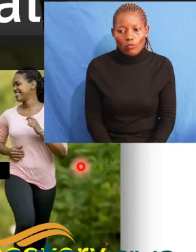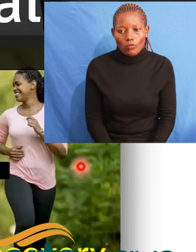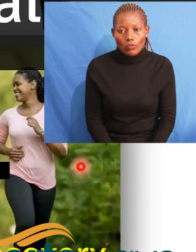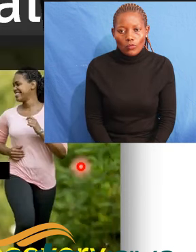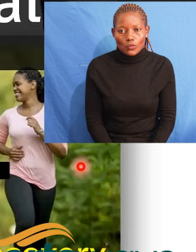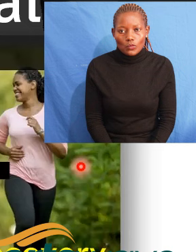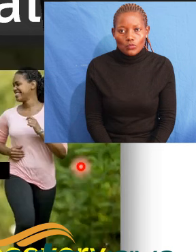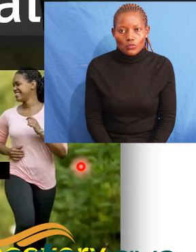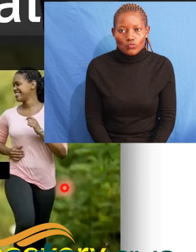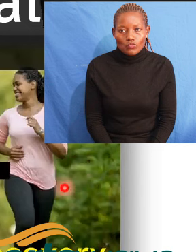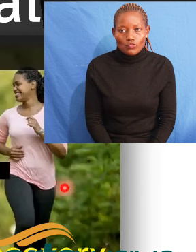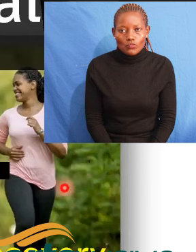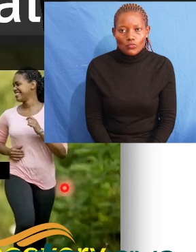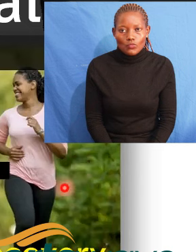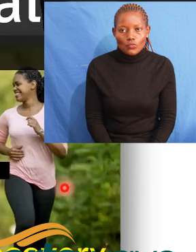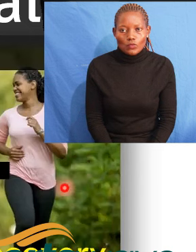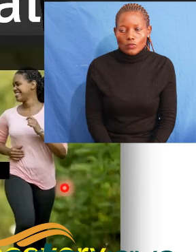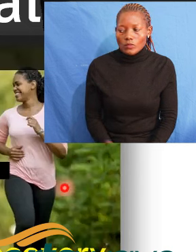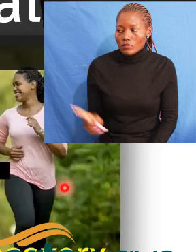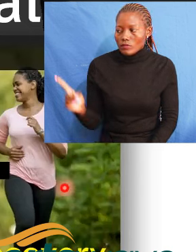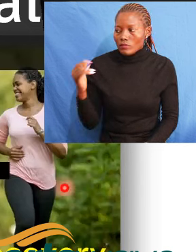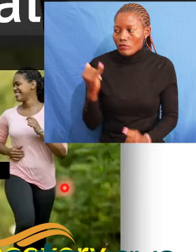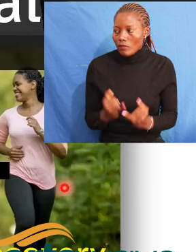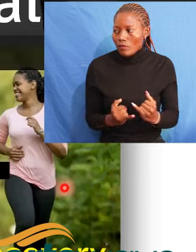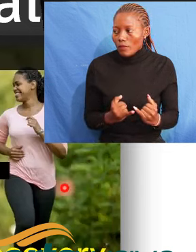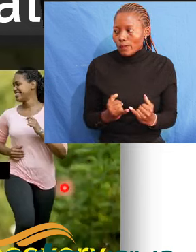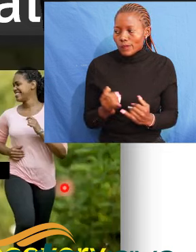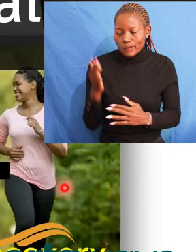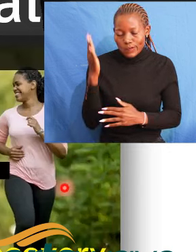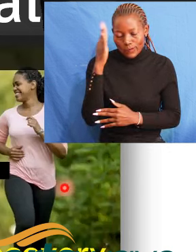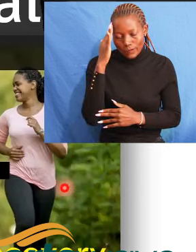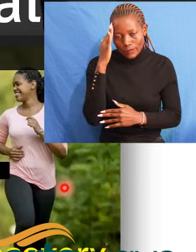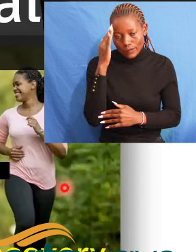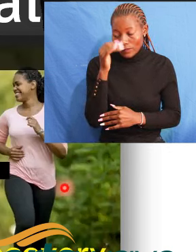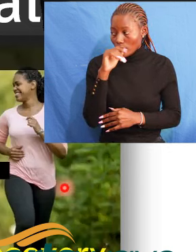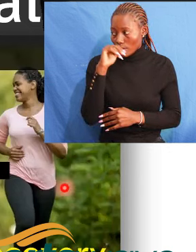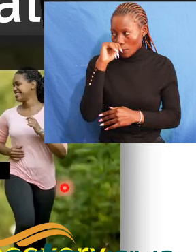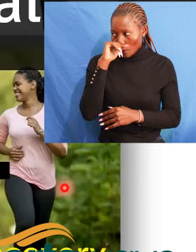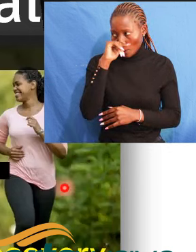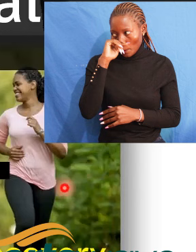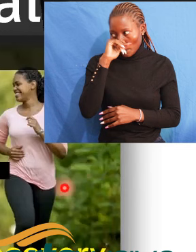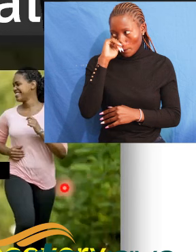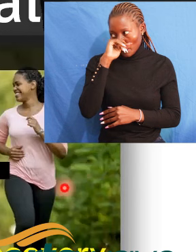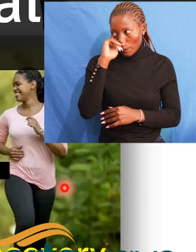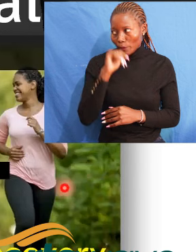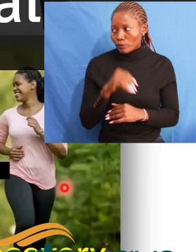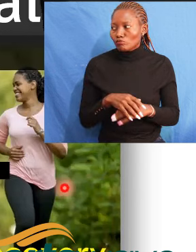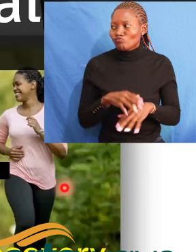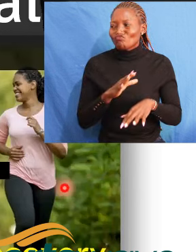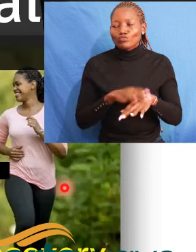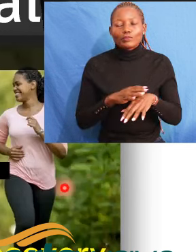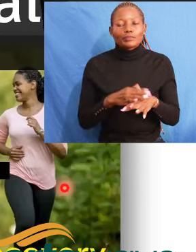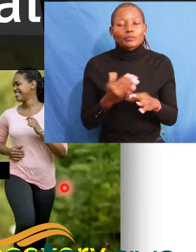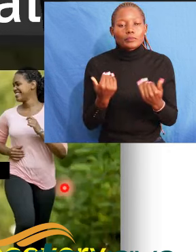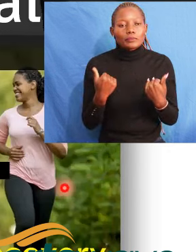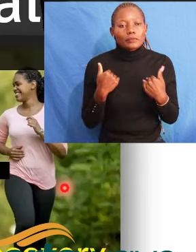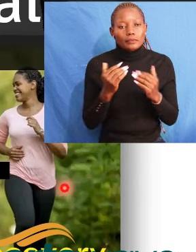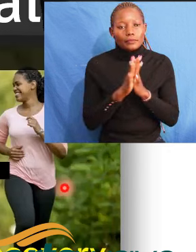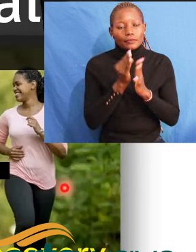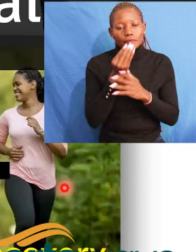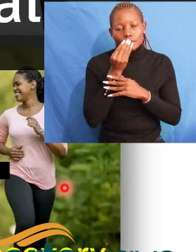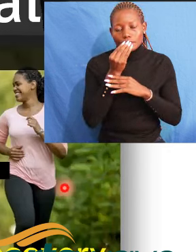So this is the conclusion first. That proper sleep and diet are fundamental. And if you want to do